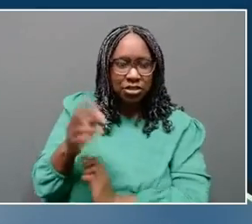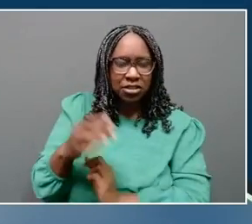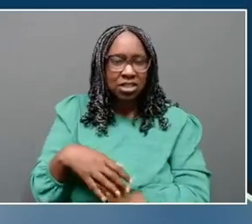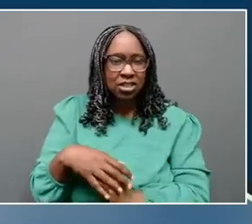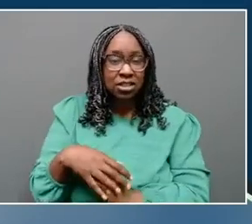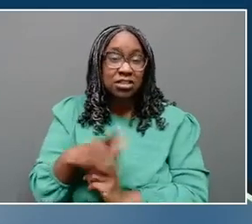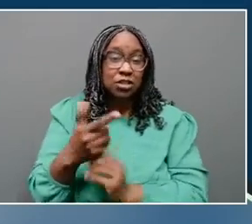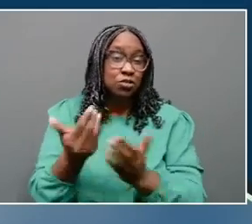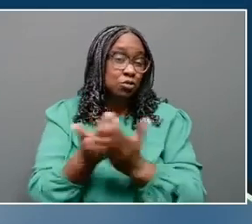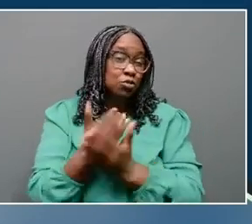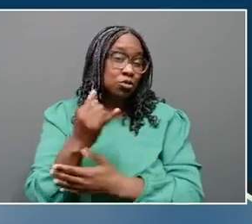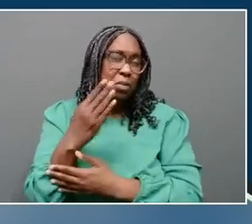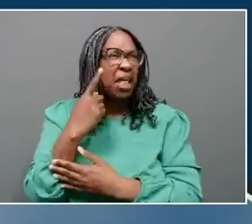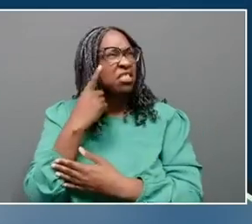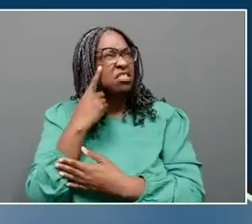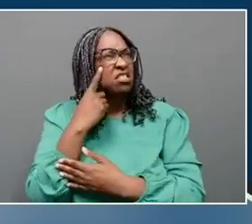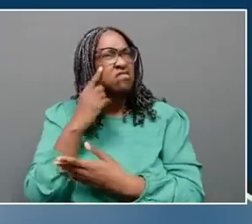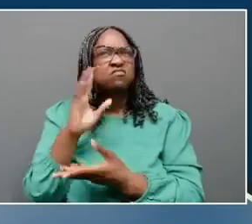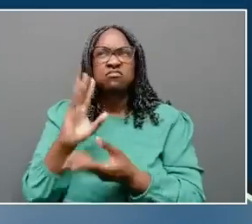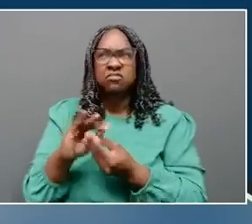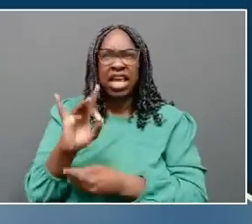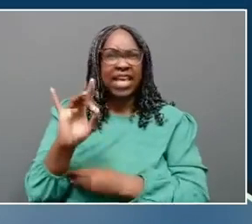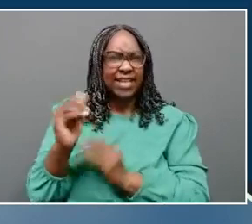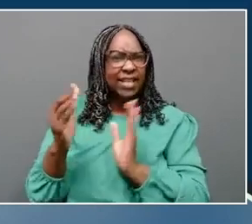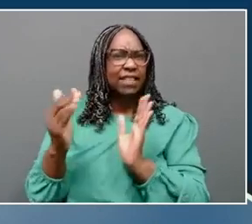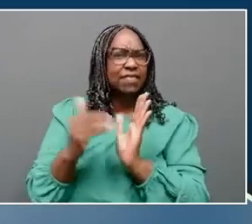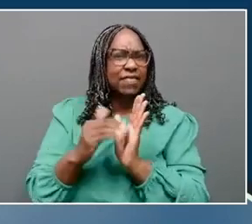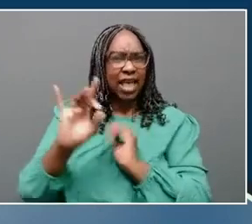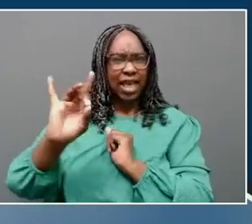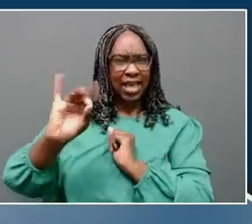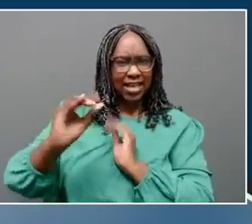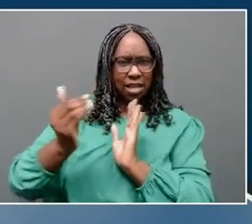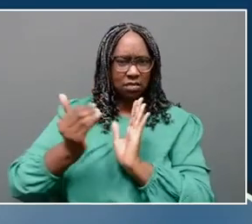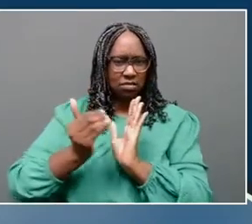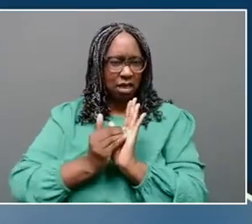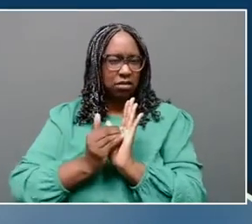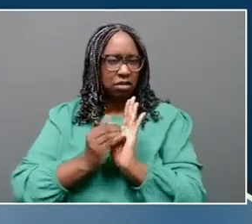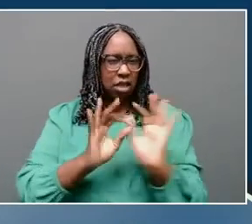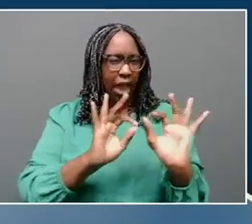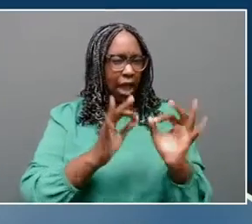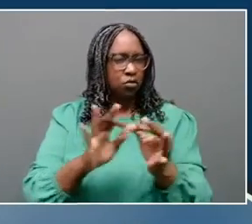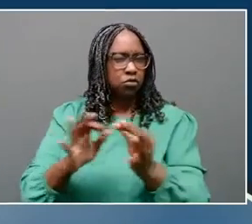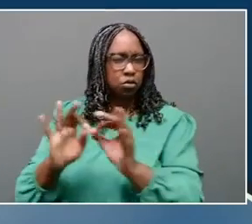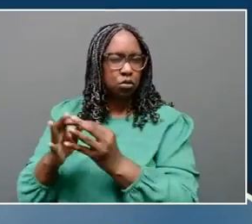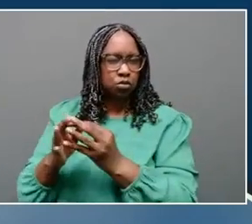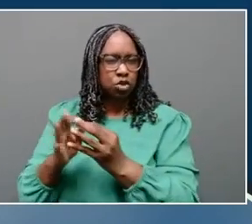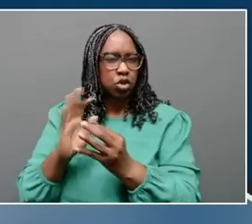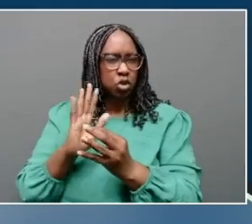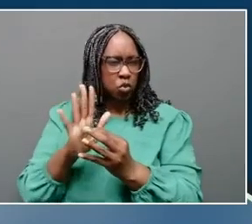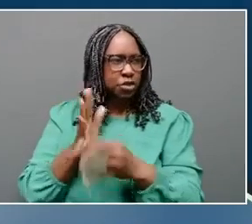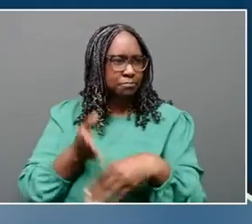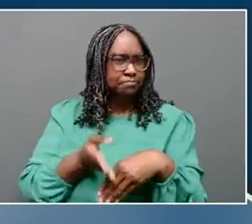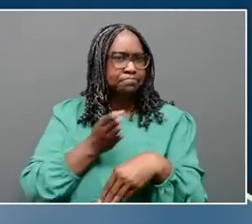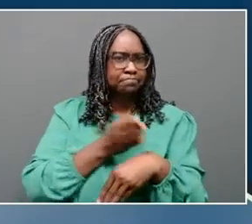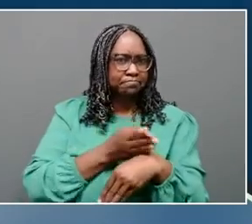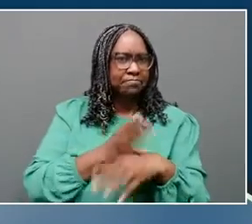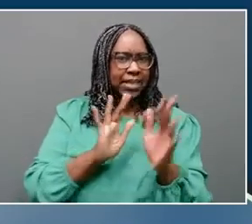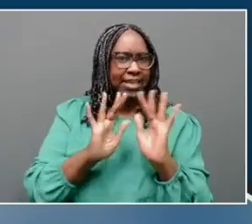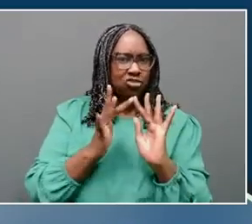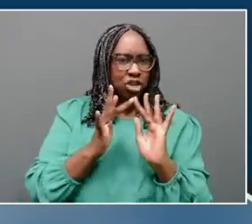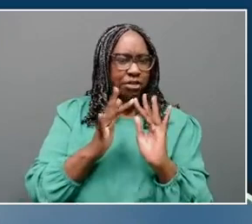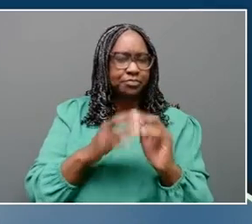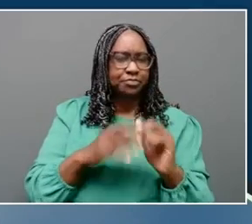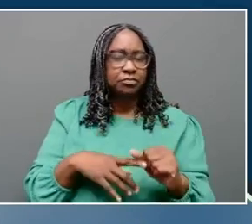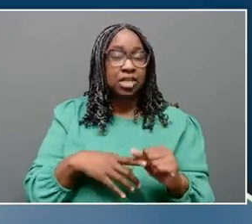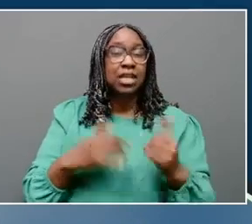think it's 80,000 households that we believe we're going to impact from that first round. We have a second round of our program that is